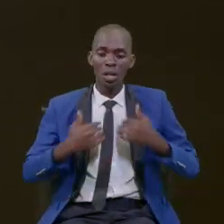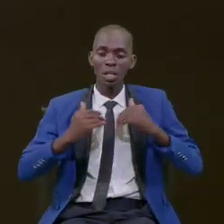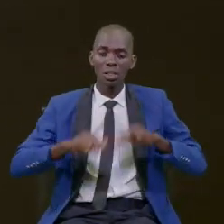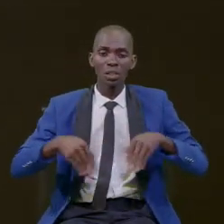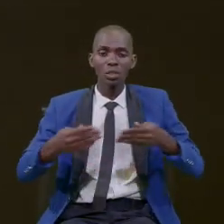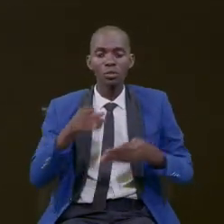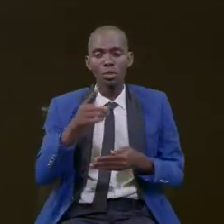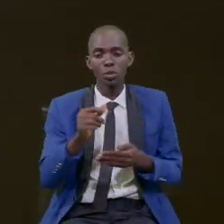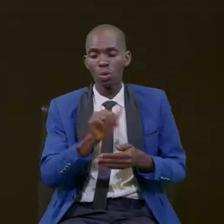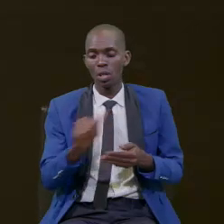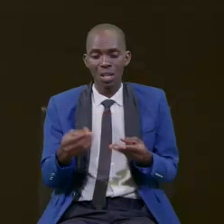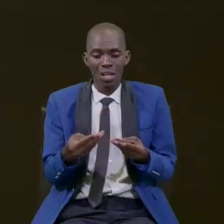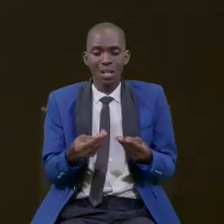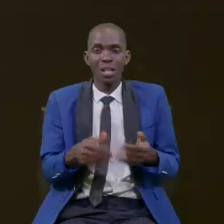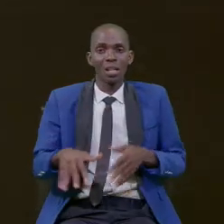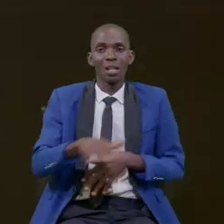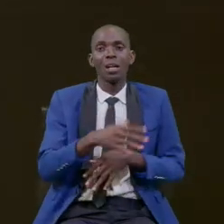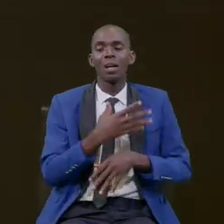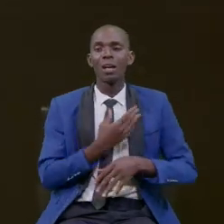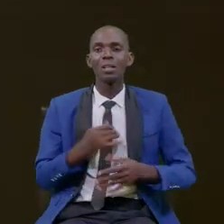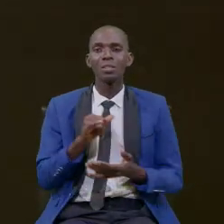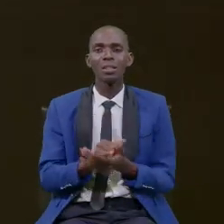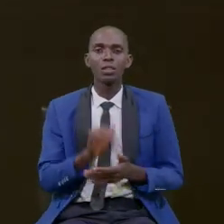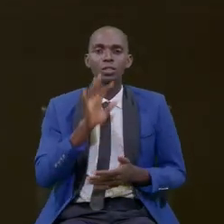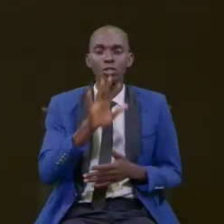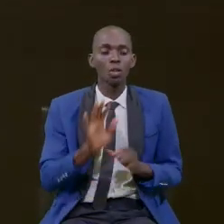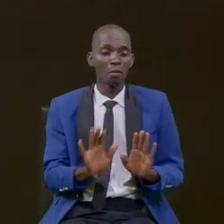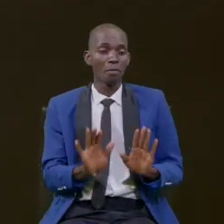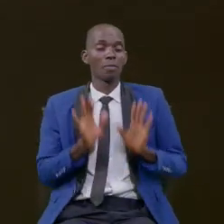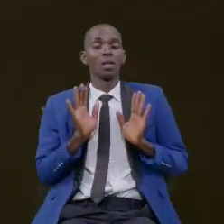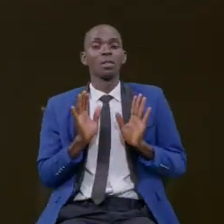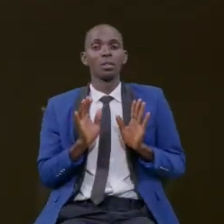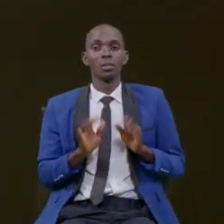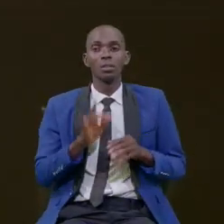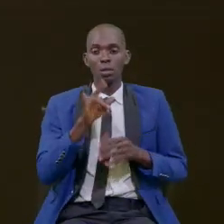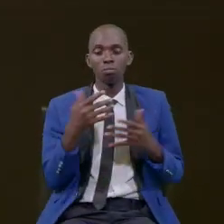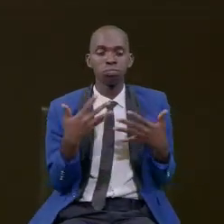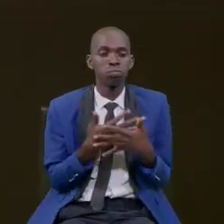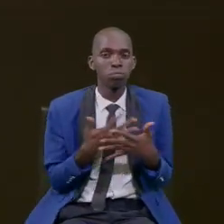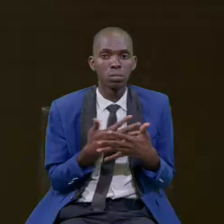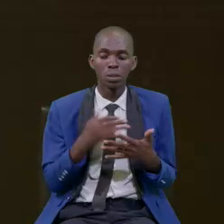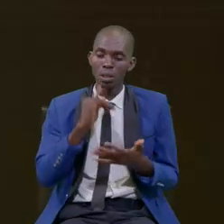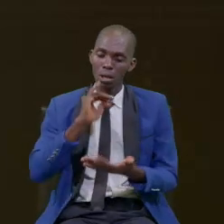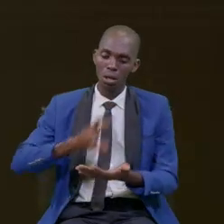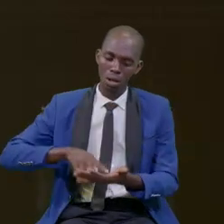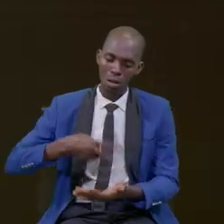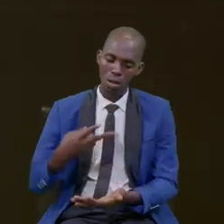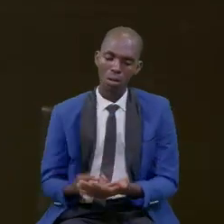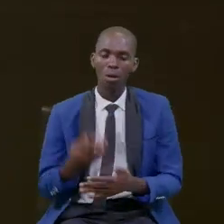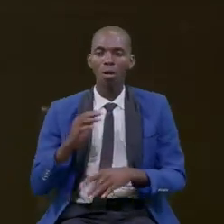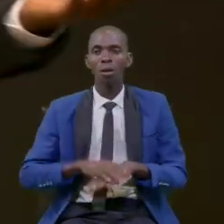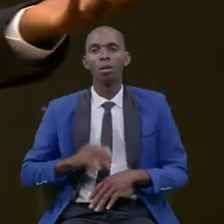that your fear, your terror is falling upon